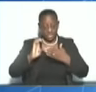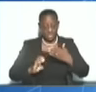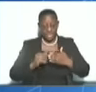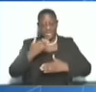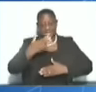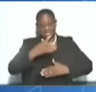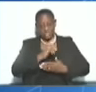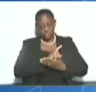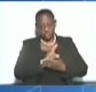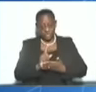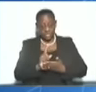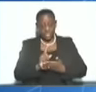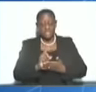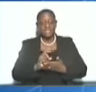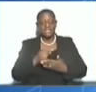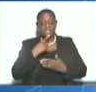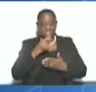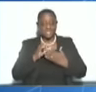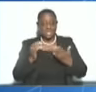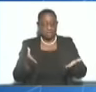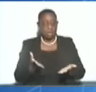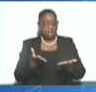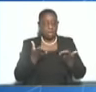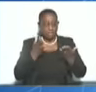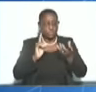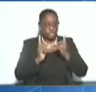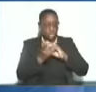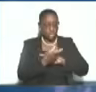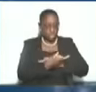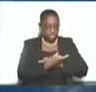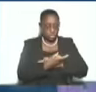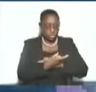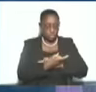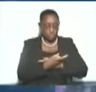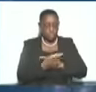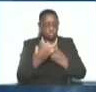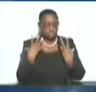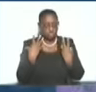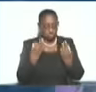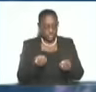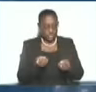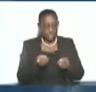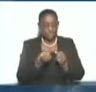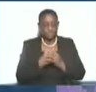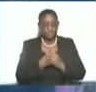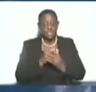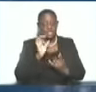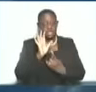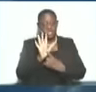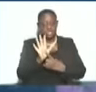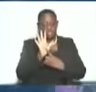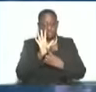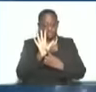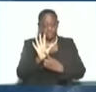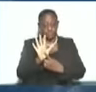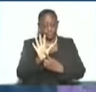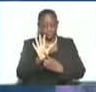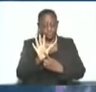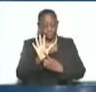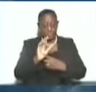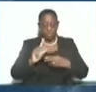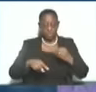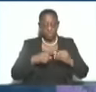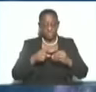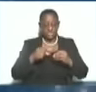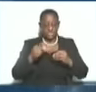part of next week, there could be a slight uptick in terms of its intensity. Satellite pictures showing that frontal boundary now across the